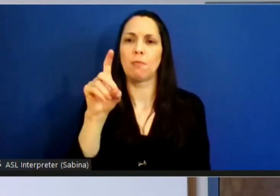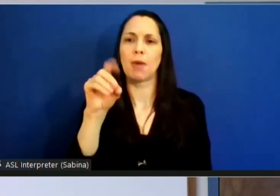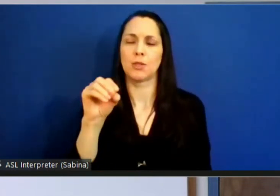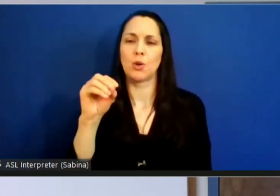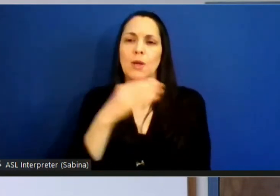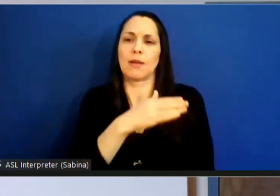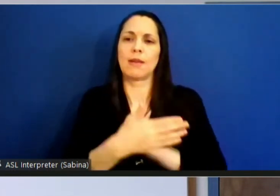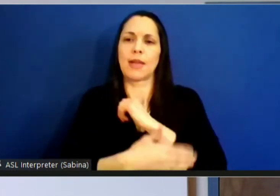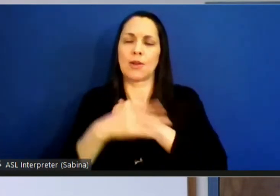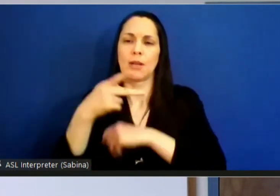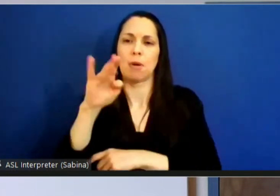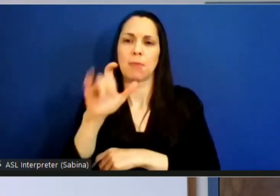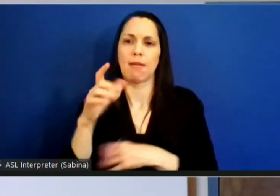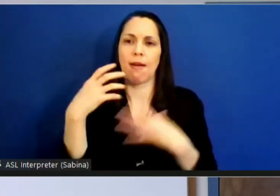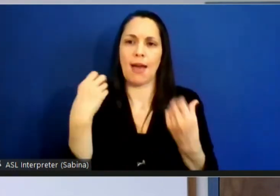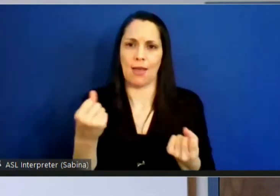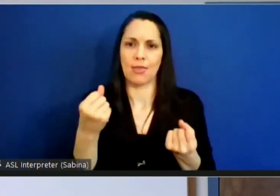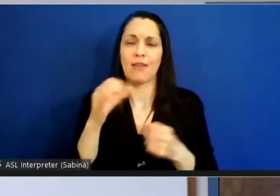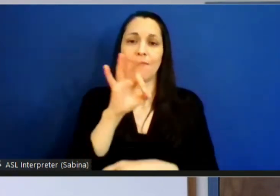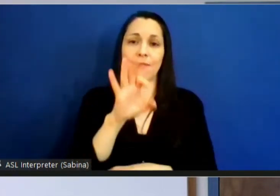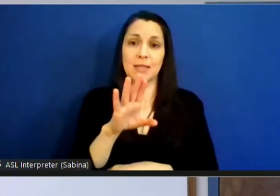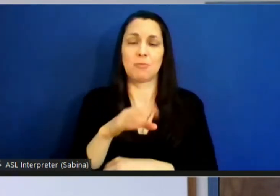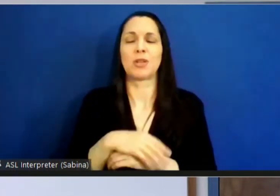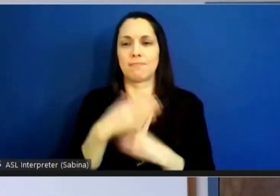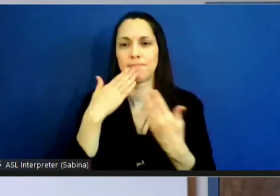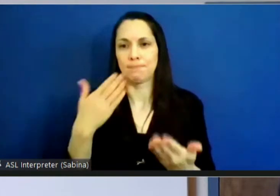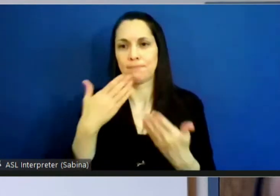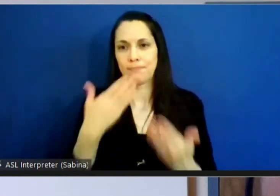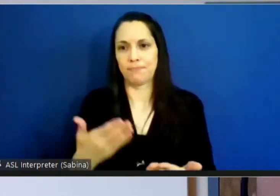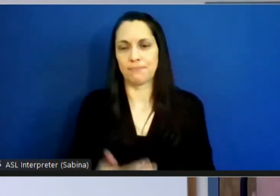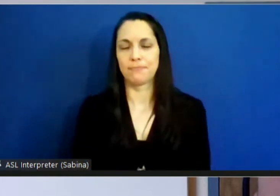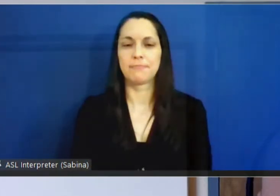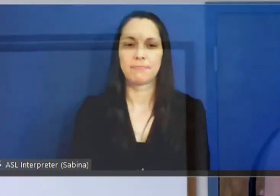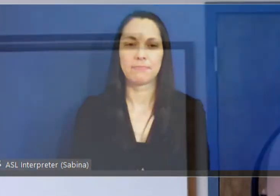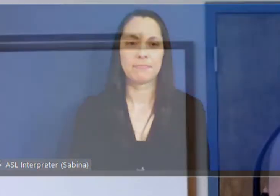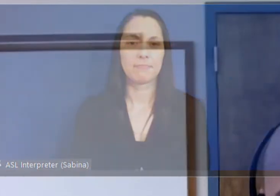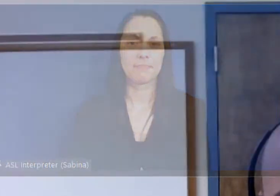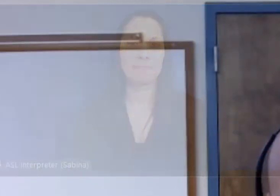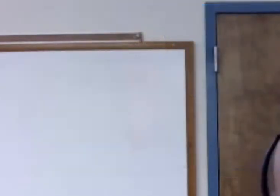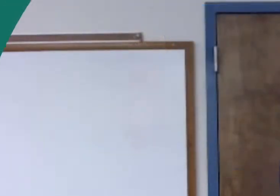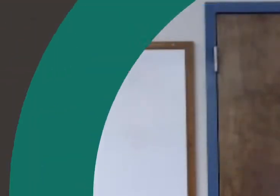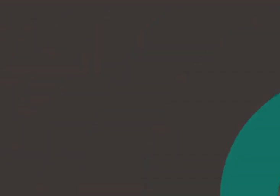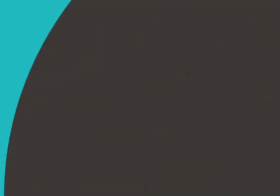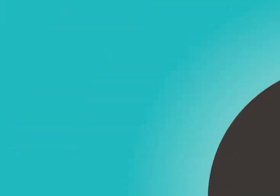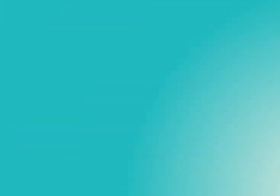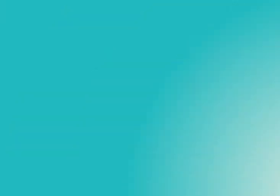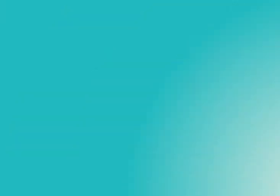and all COVID-19 updates. Thank you for joining us. Yeah.